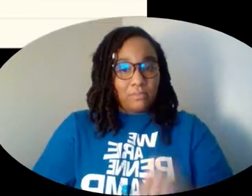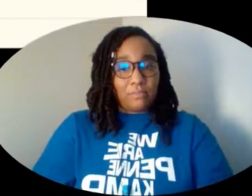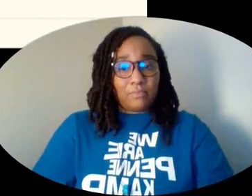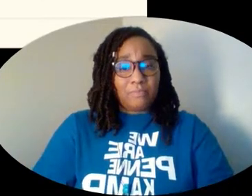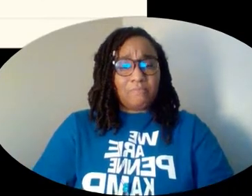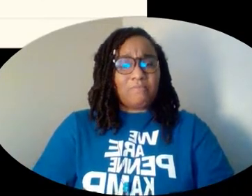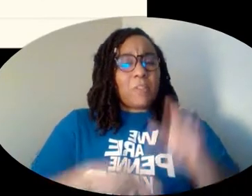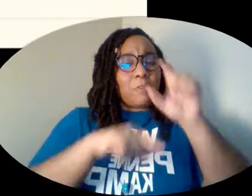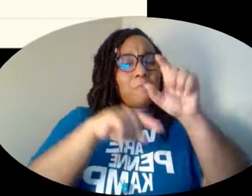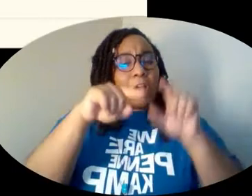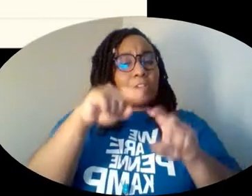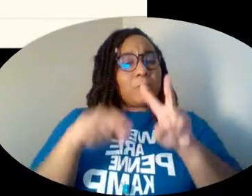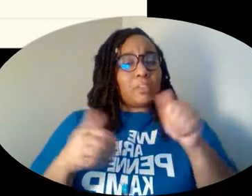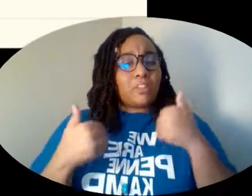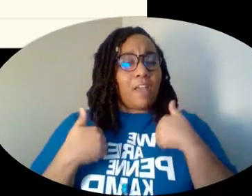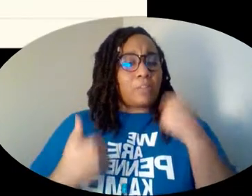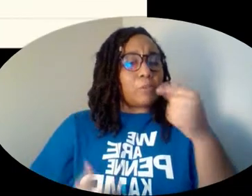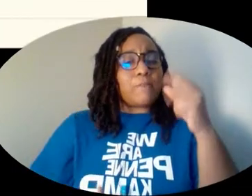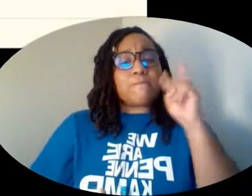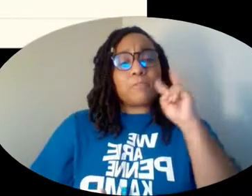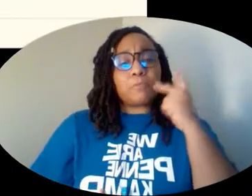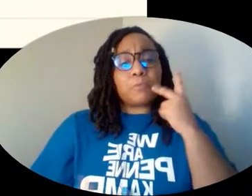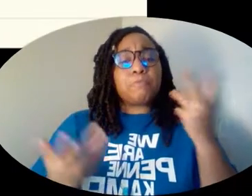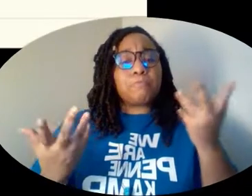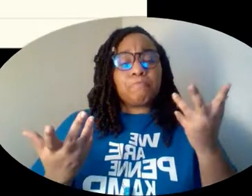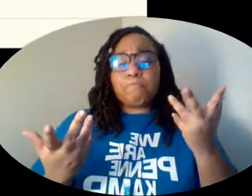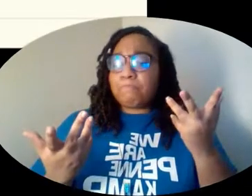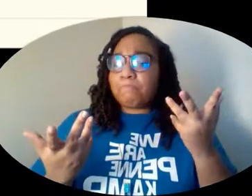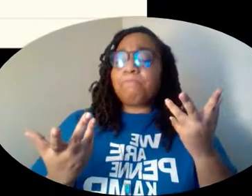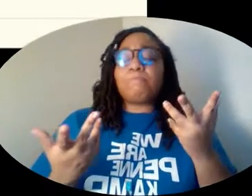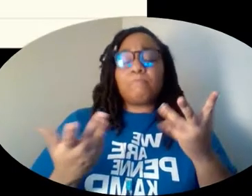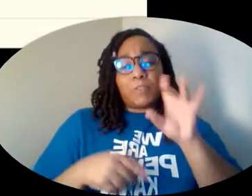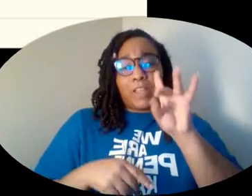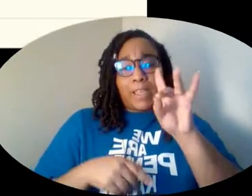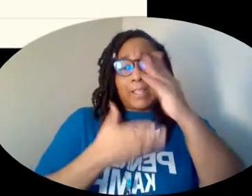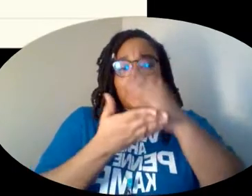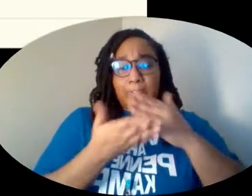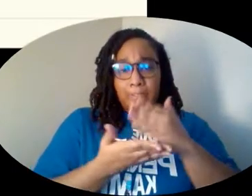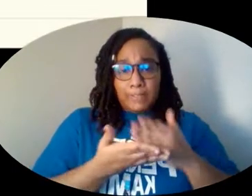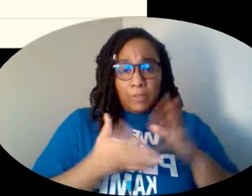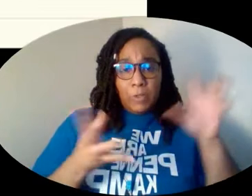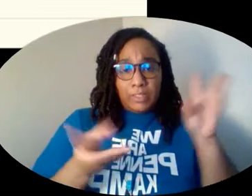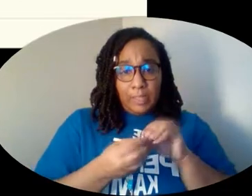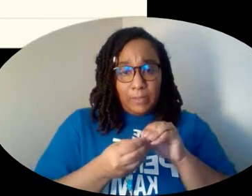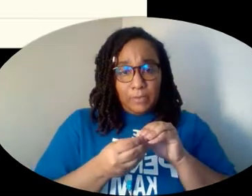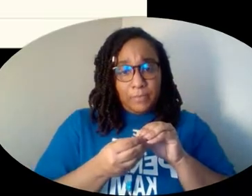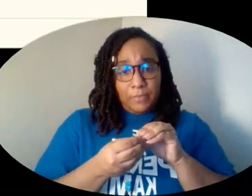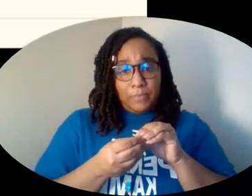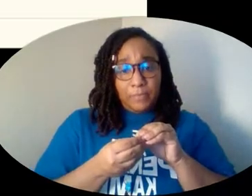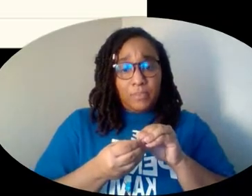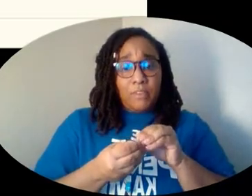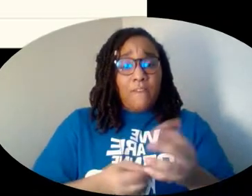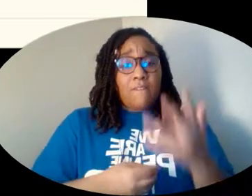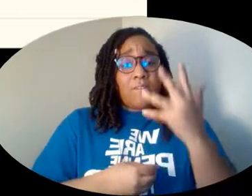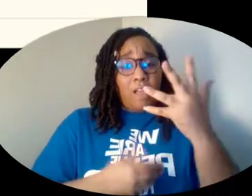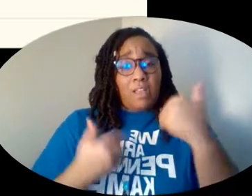What fraction of the pizza has spinach? There are 8 slices, and